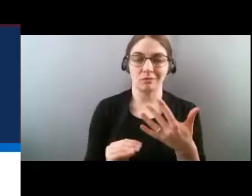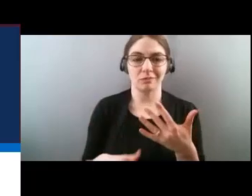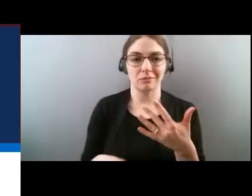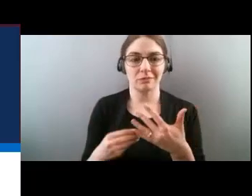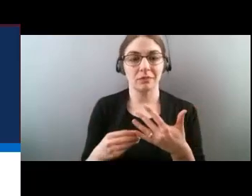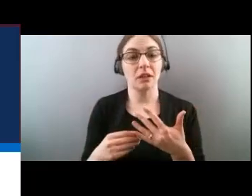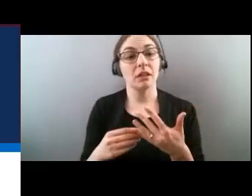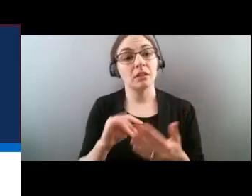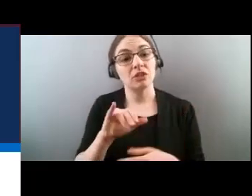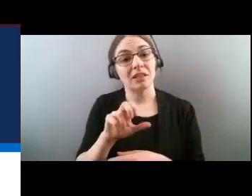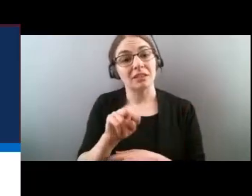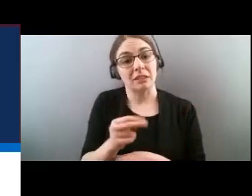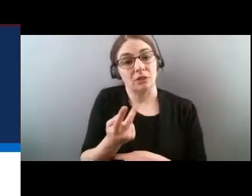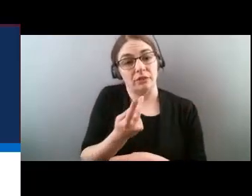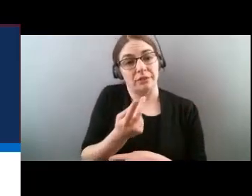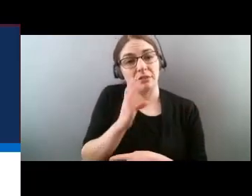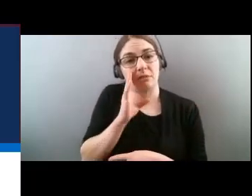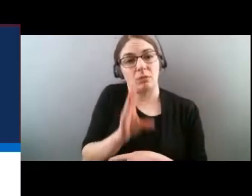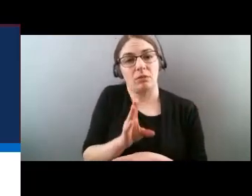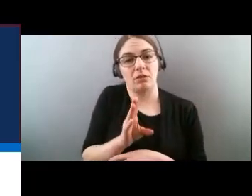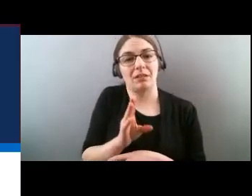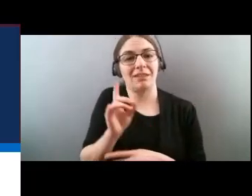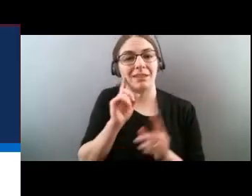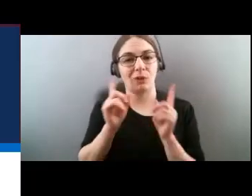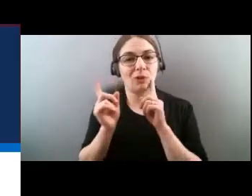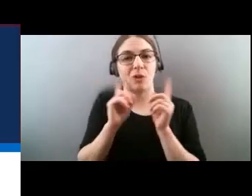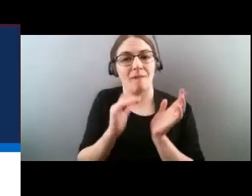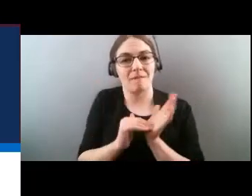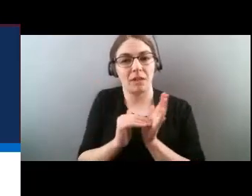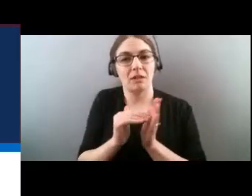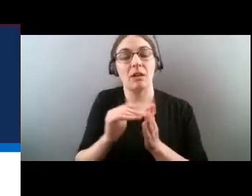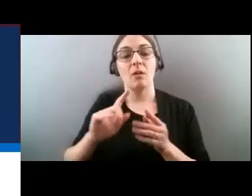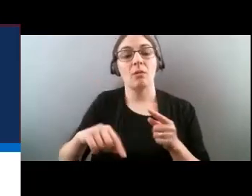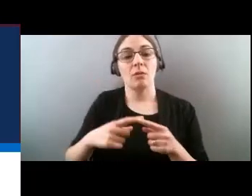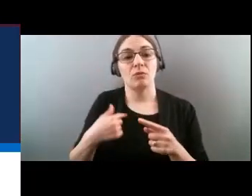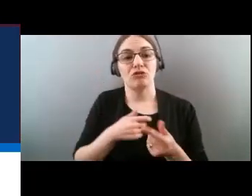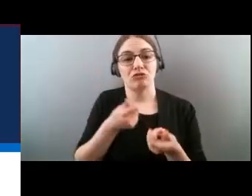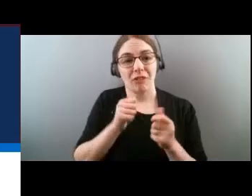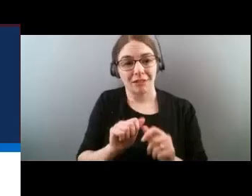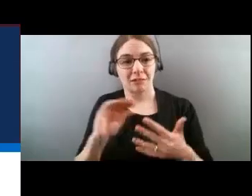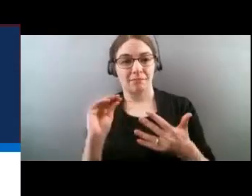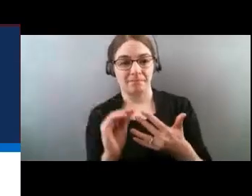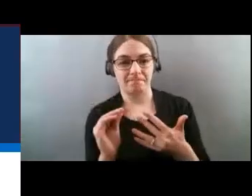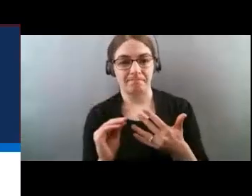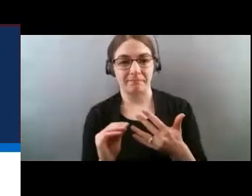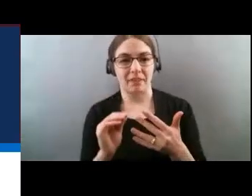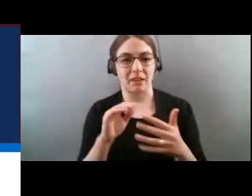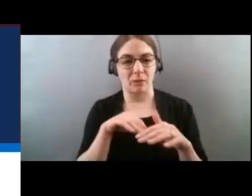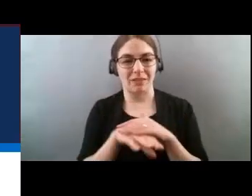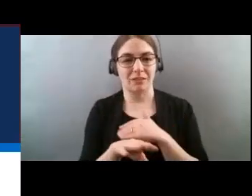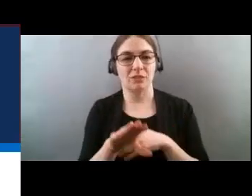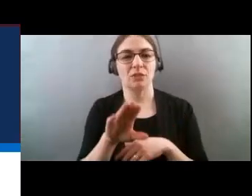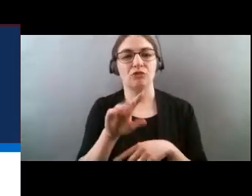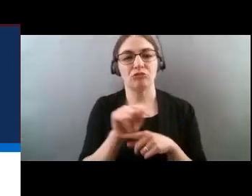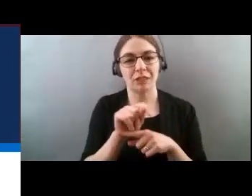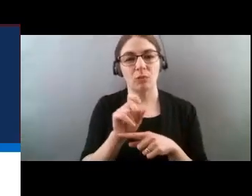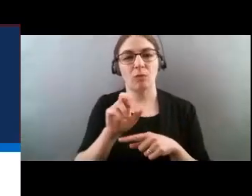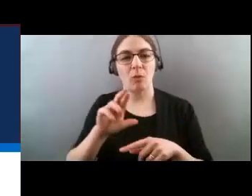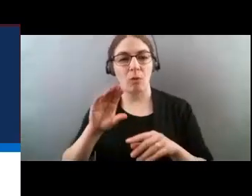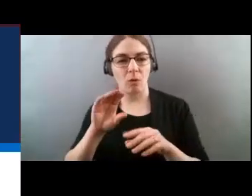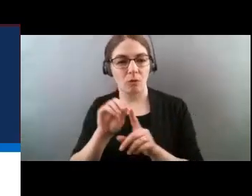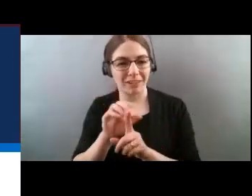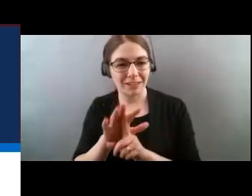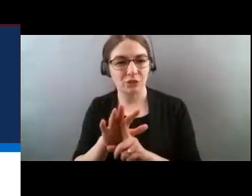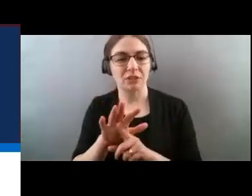hear often when we talk about trying to get into trainings and get into orientations that, well, providers and these professionals